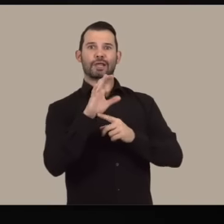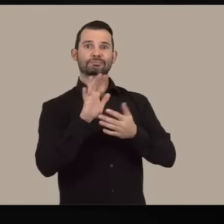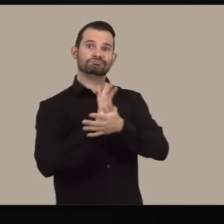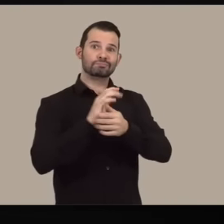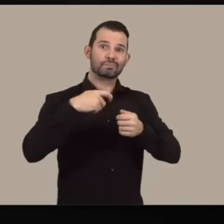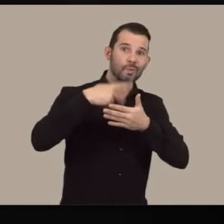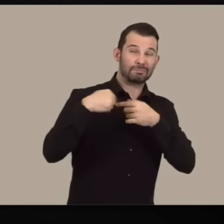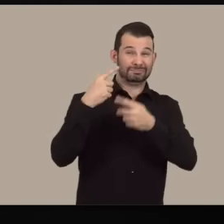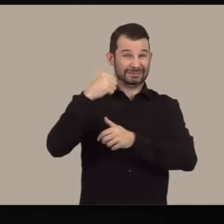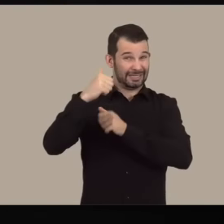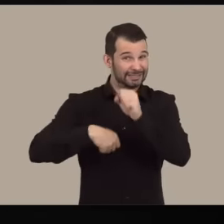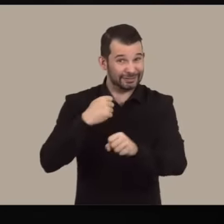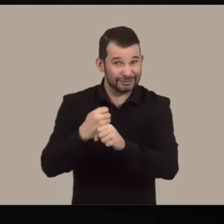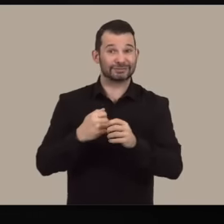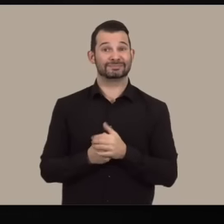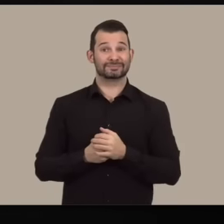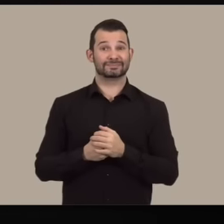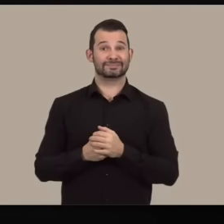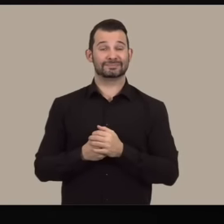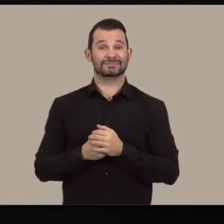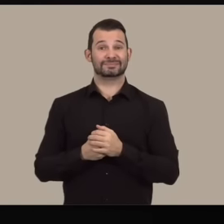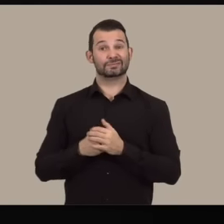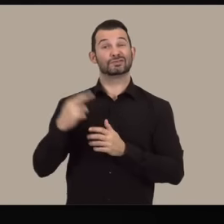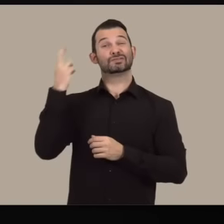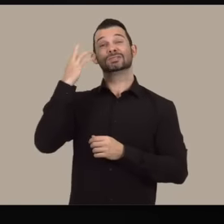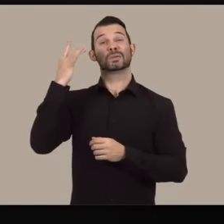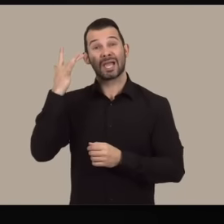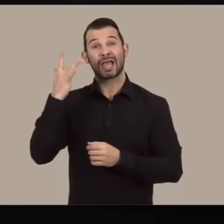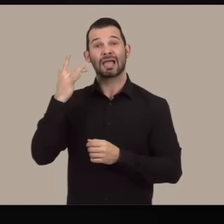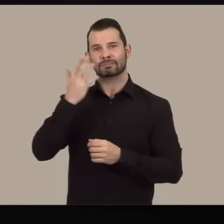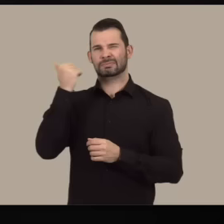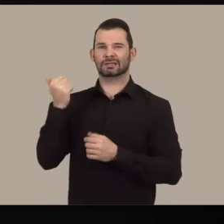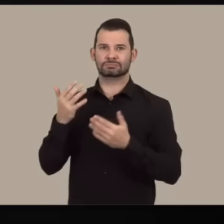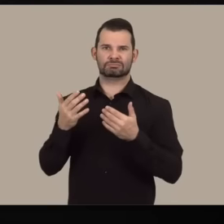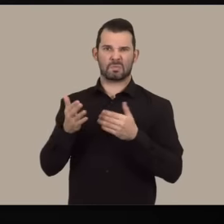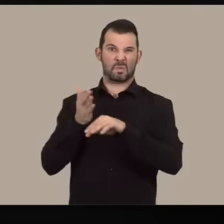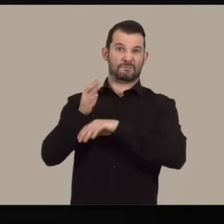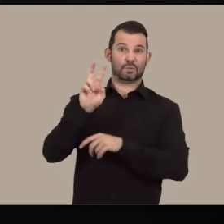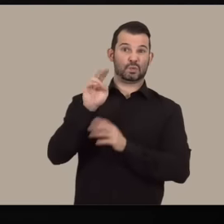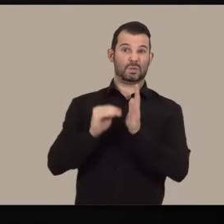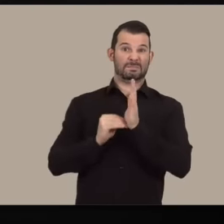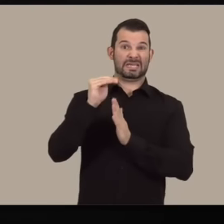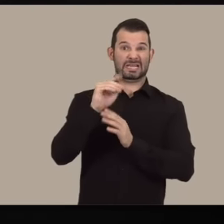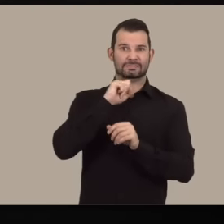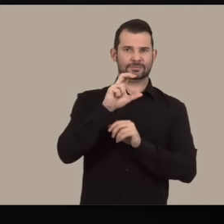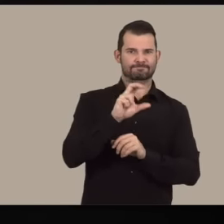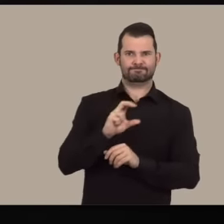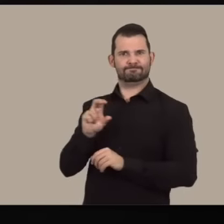theatrical documentary program in 10 years. In part, this is because over $2 million